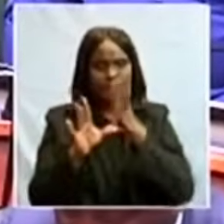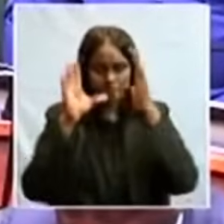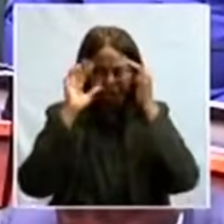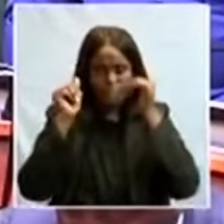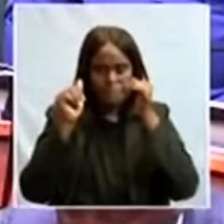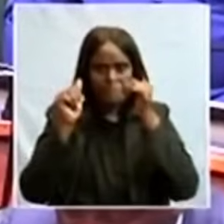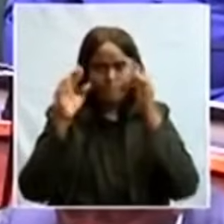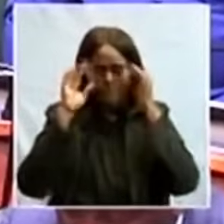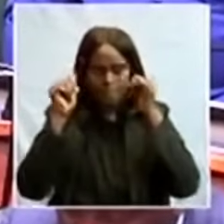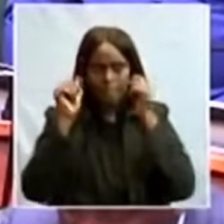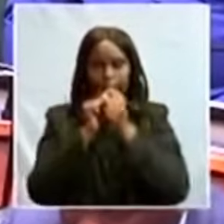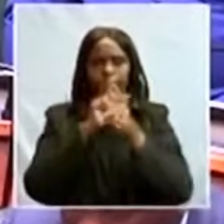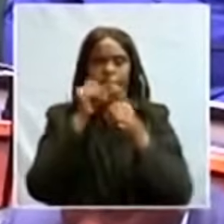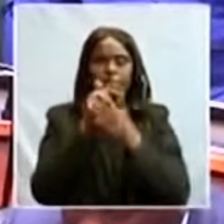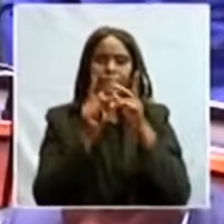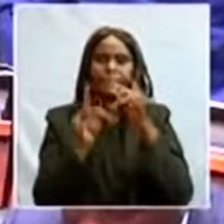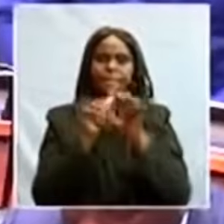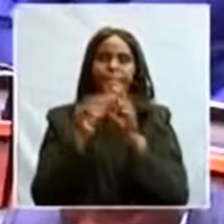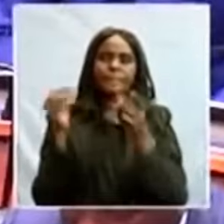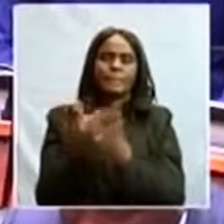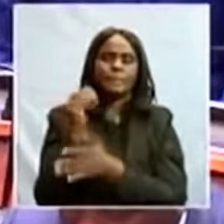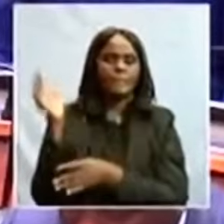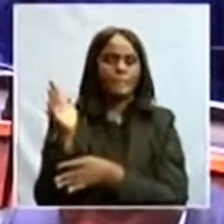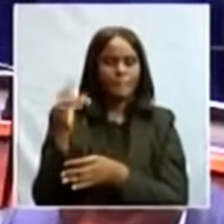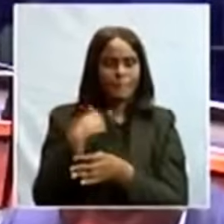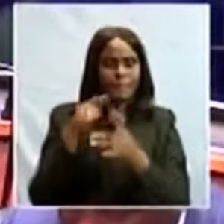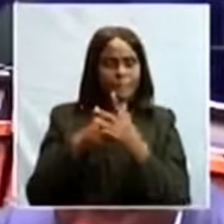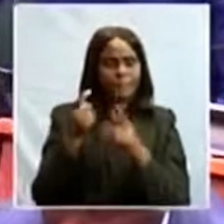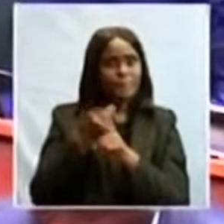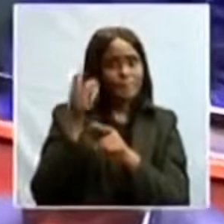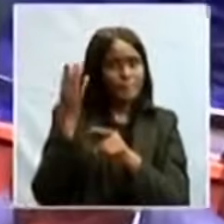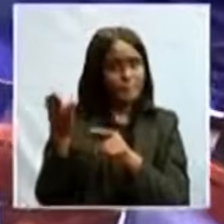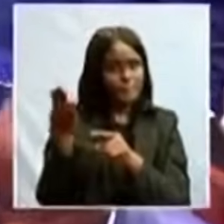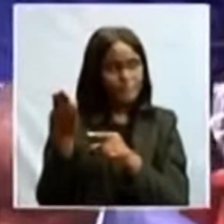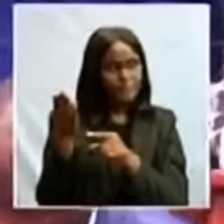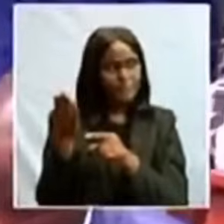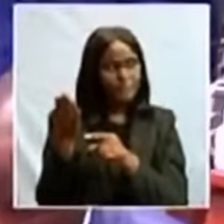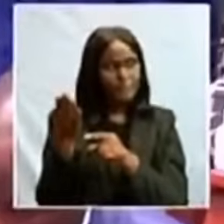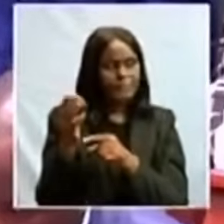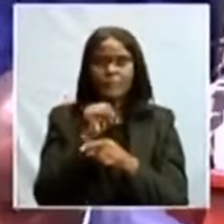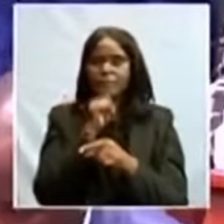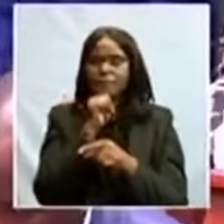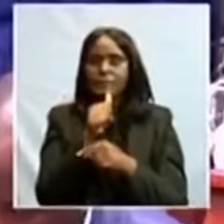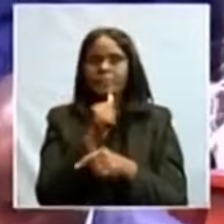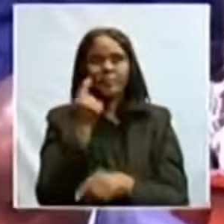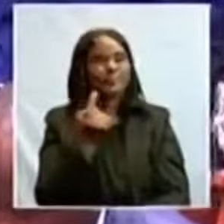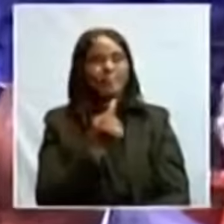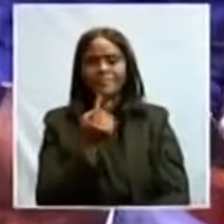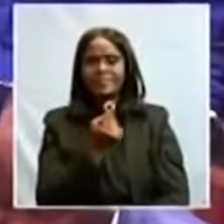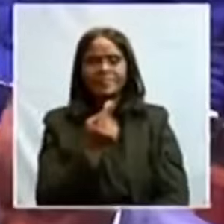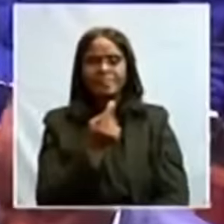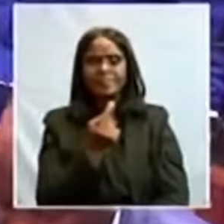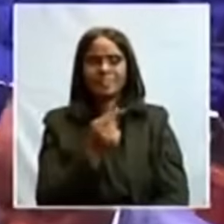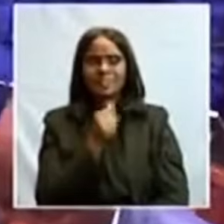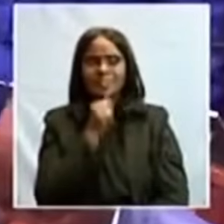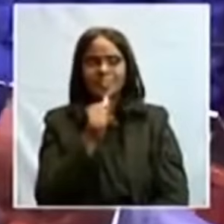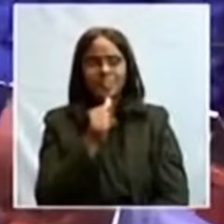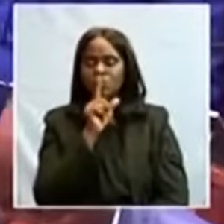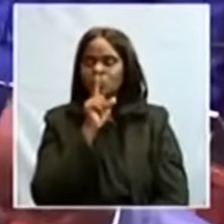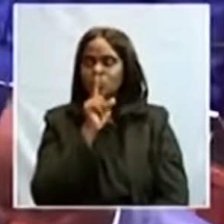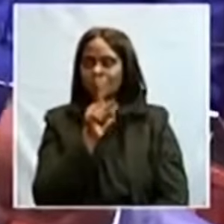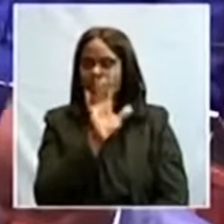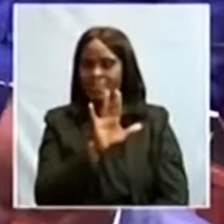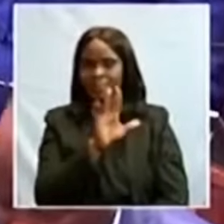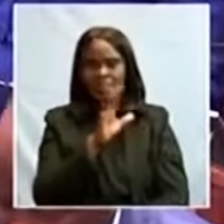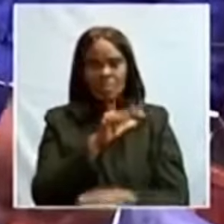the President, and everyone in the New Dawn, I'll start from there, that it is not, it's not visible